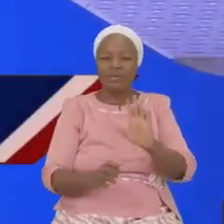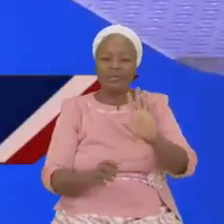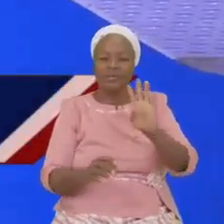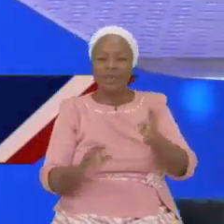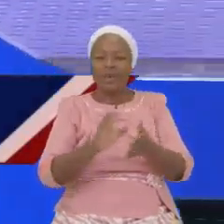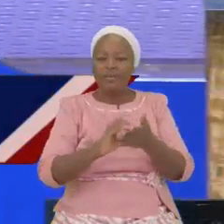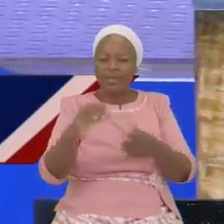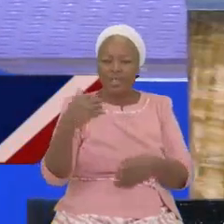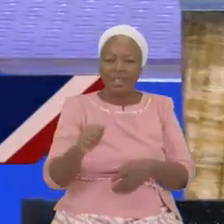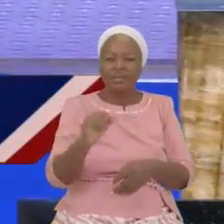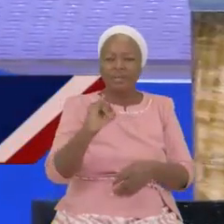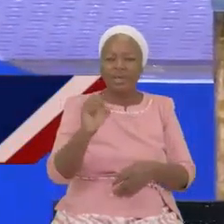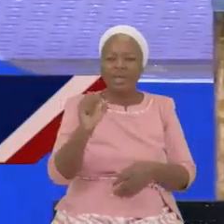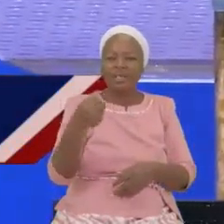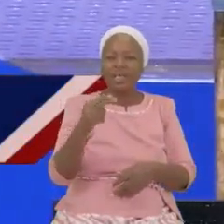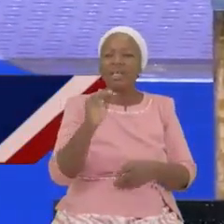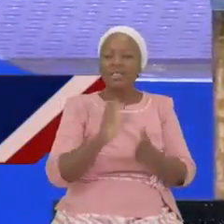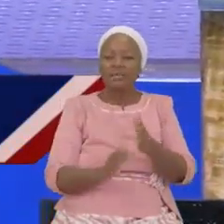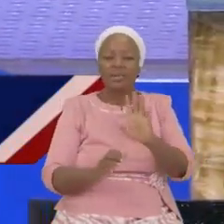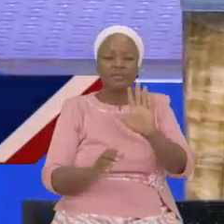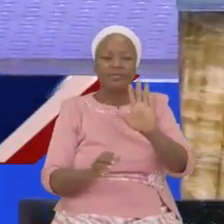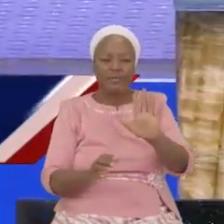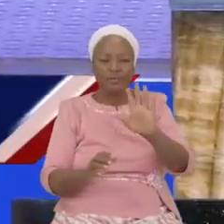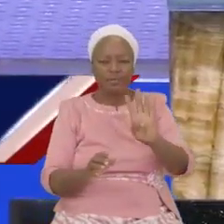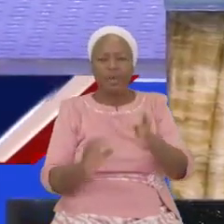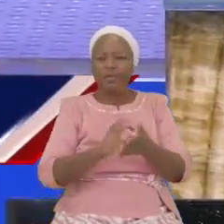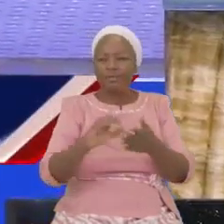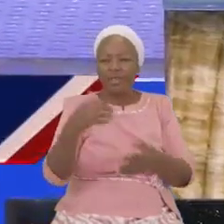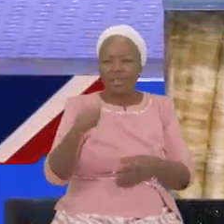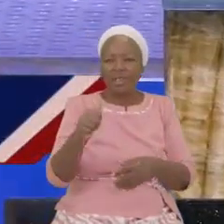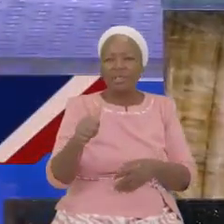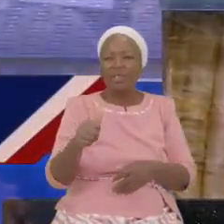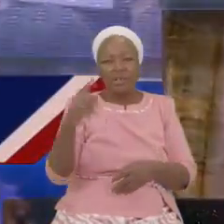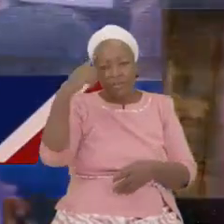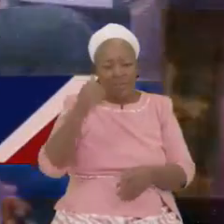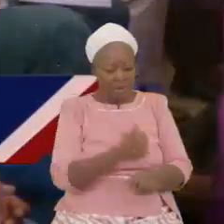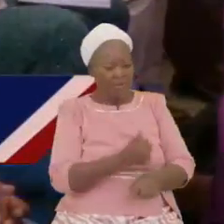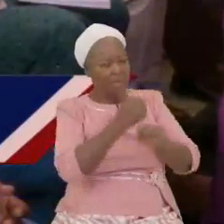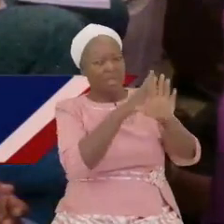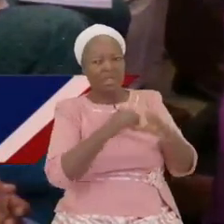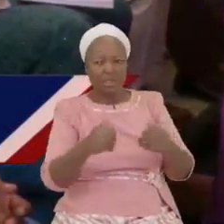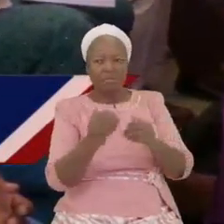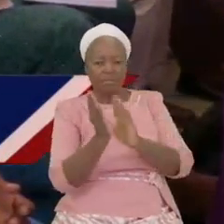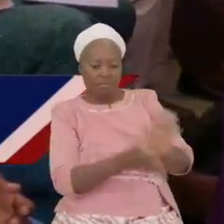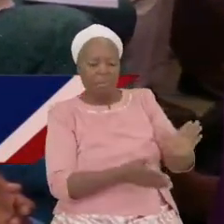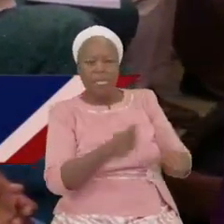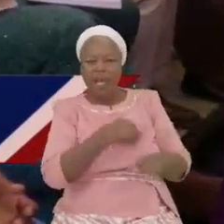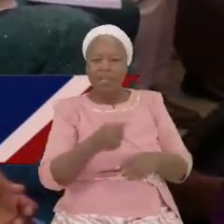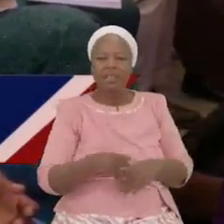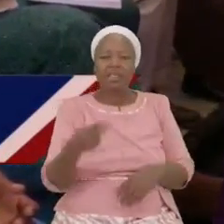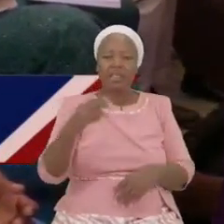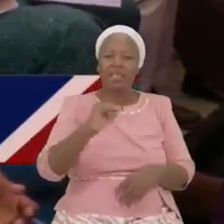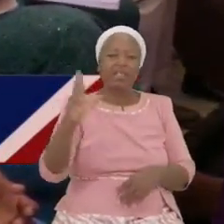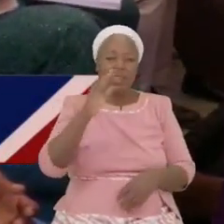10. Isaiah 54 verse 10. For the mountains shall depart and the hills shall